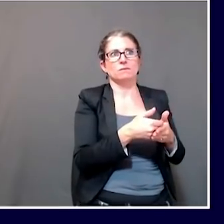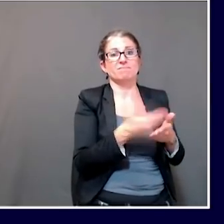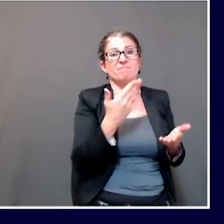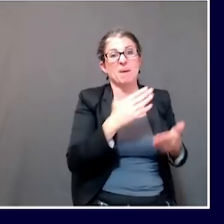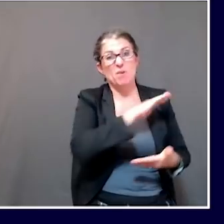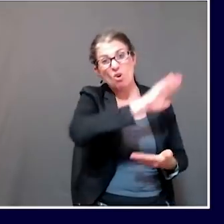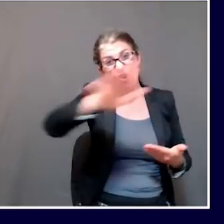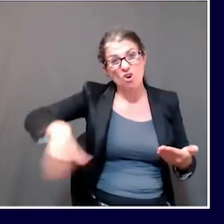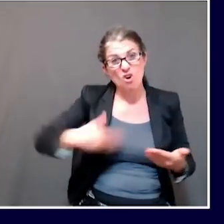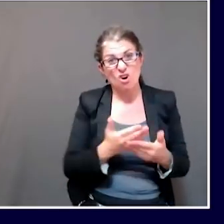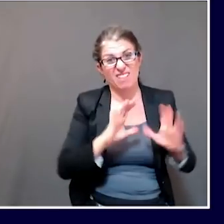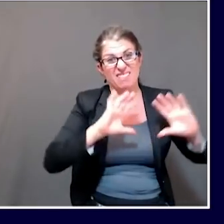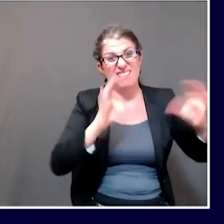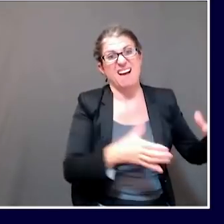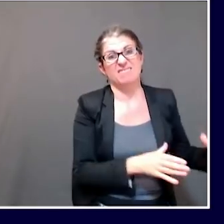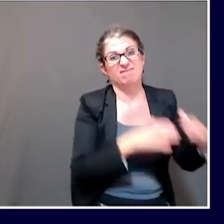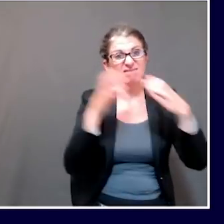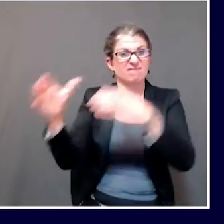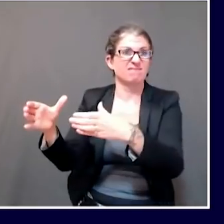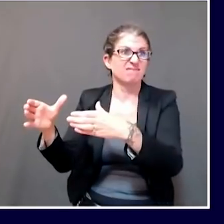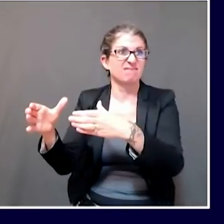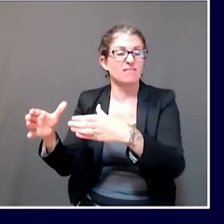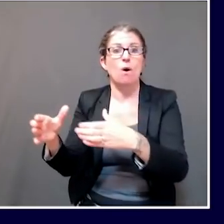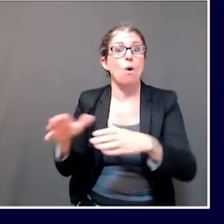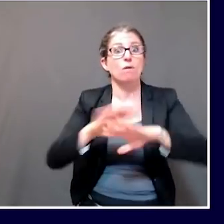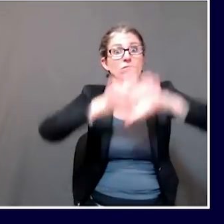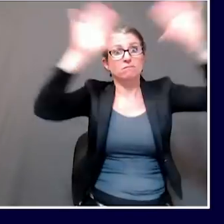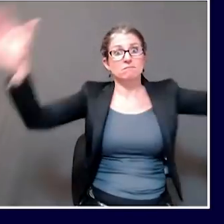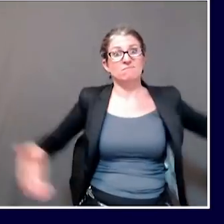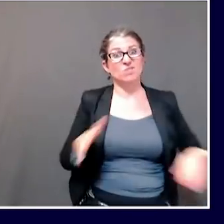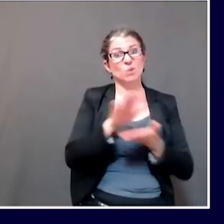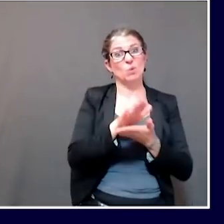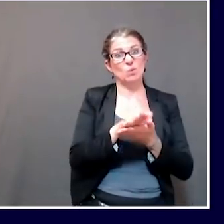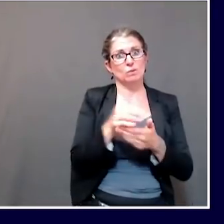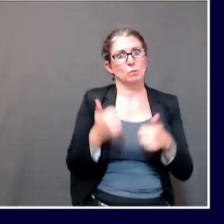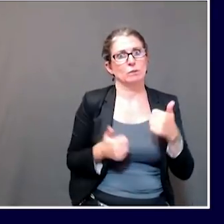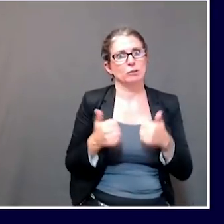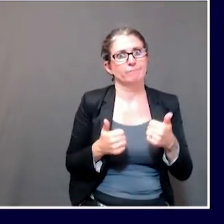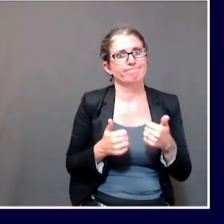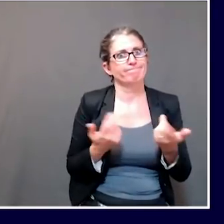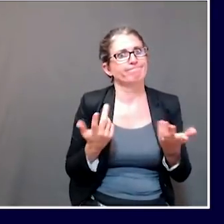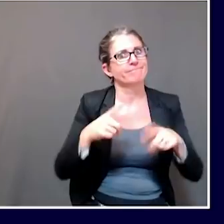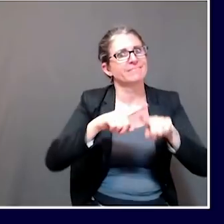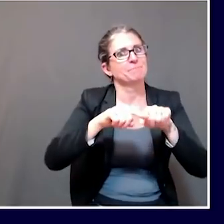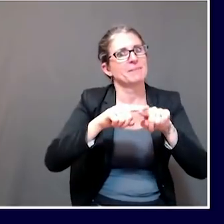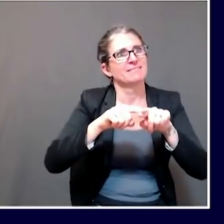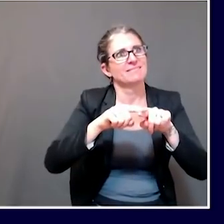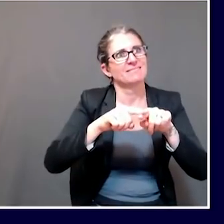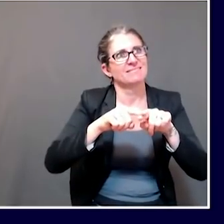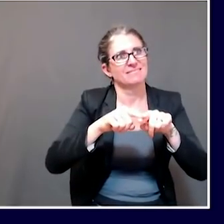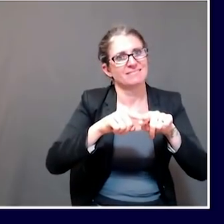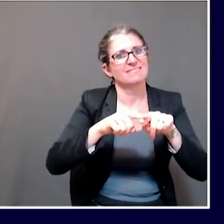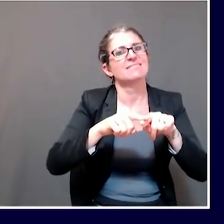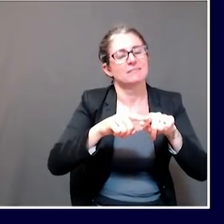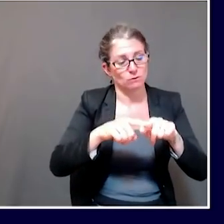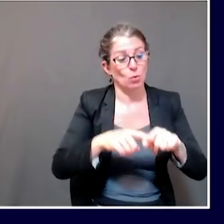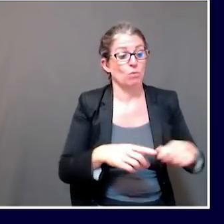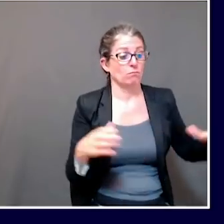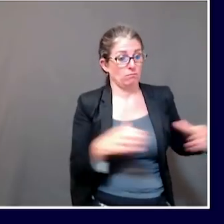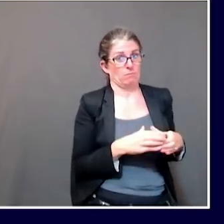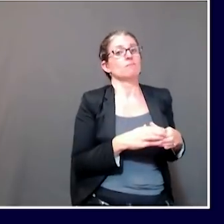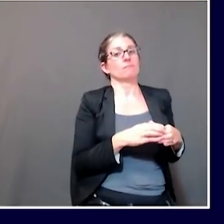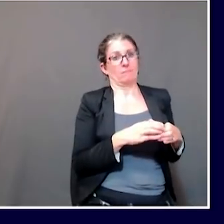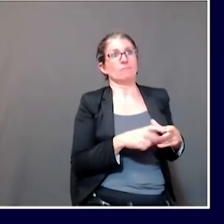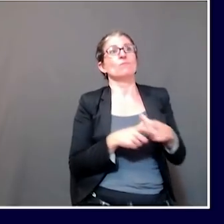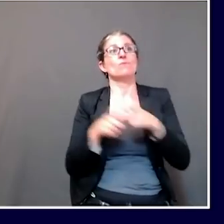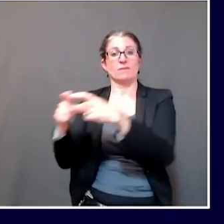wider than the classroom. Those children will have to be quarantined and made sure that if they develop symptoms, they're offered